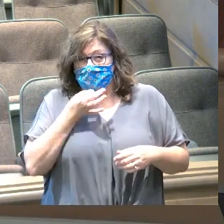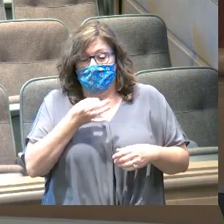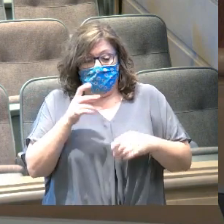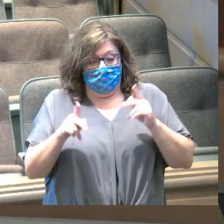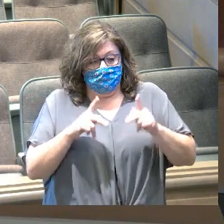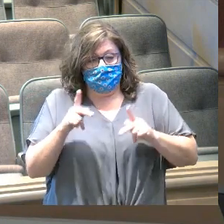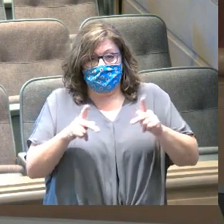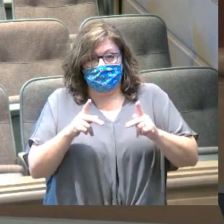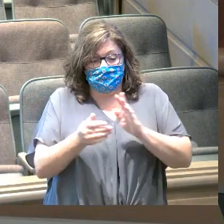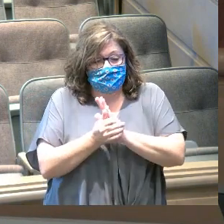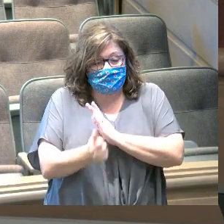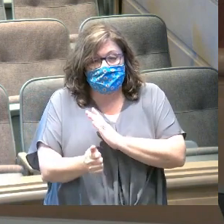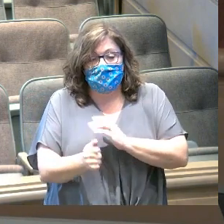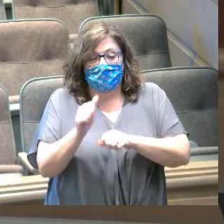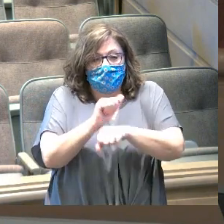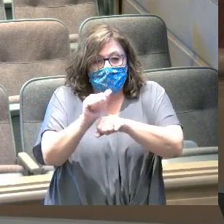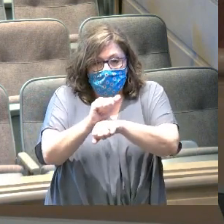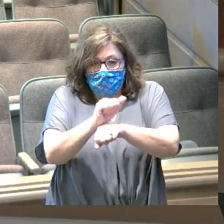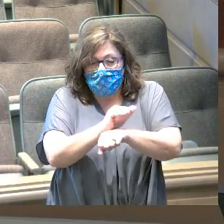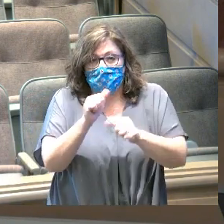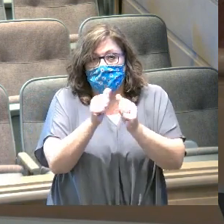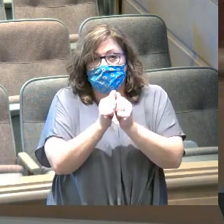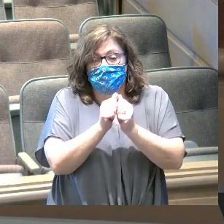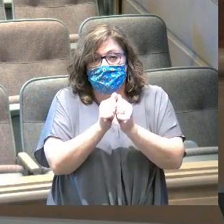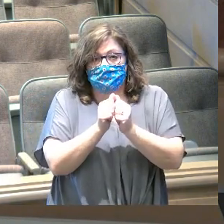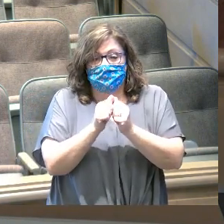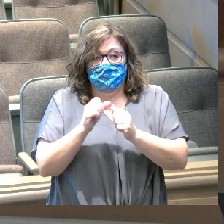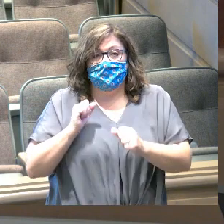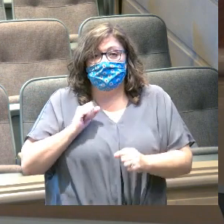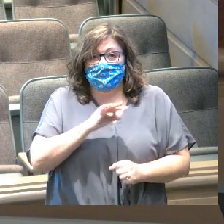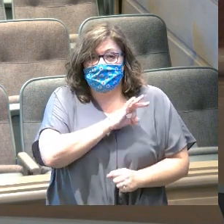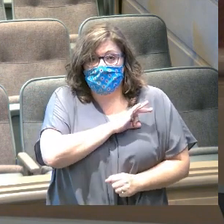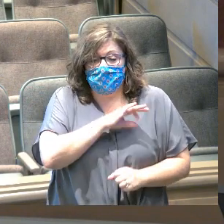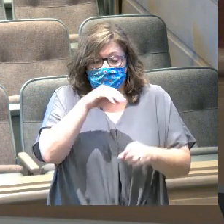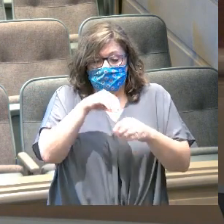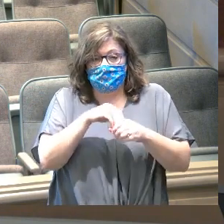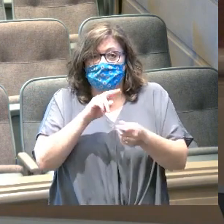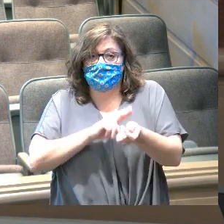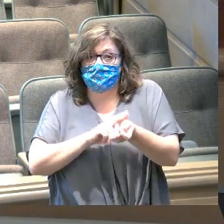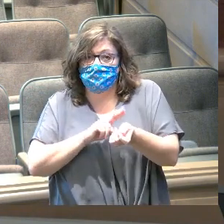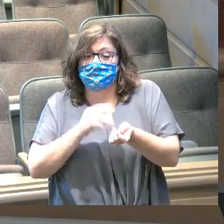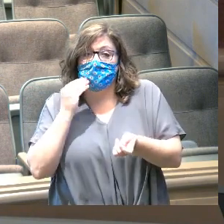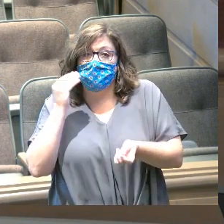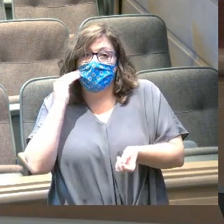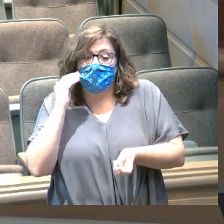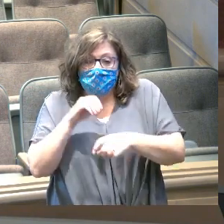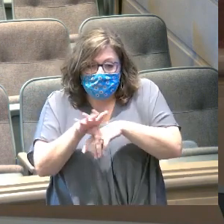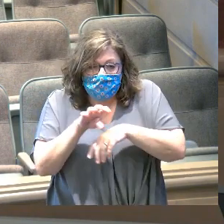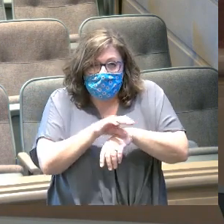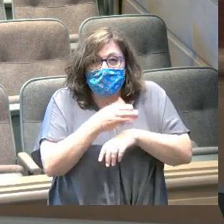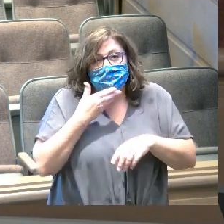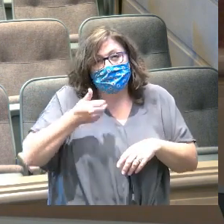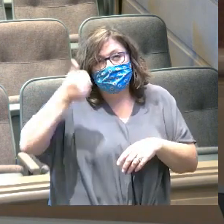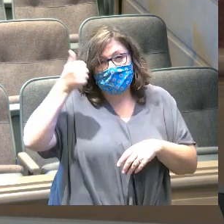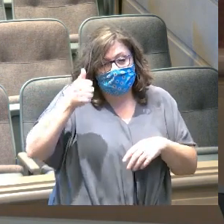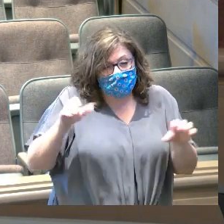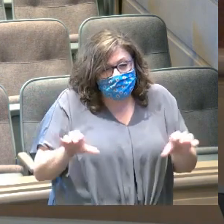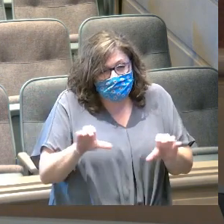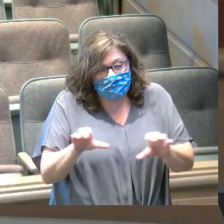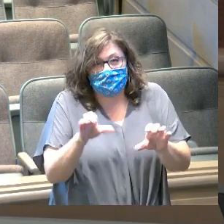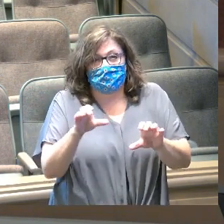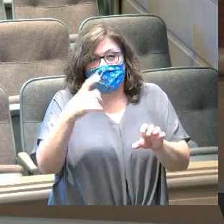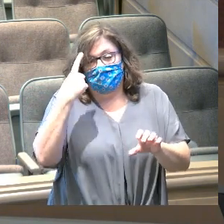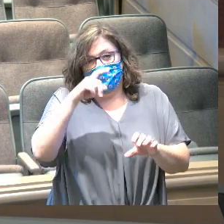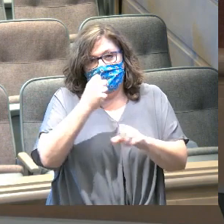with the staffs of nursing homes to advise them in best practices to protect their residents